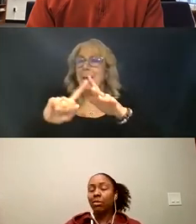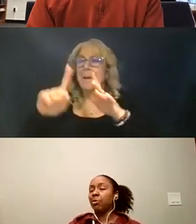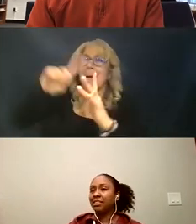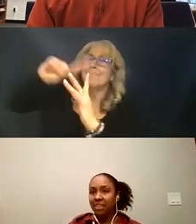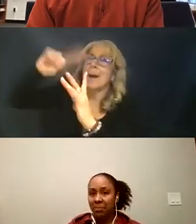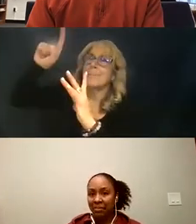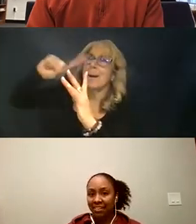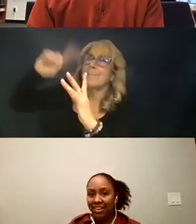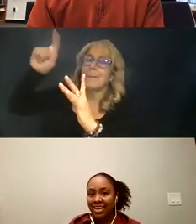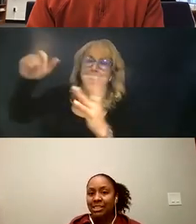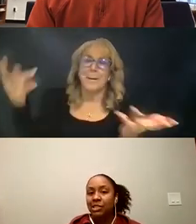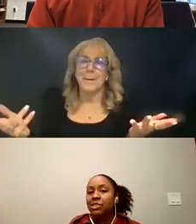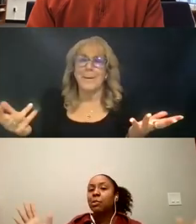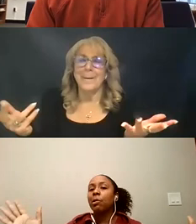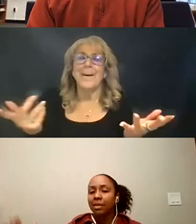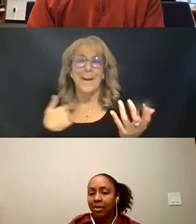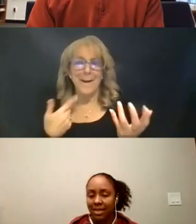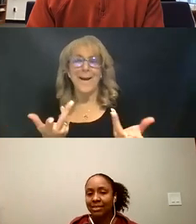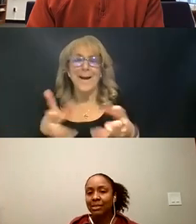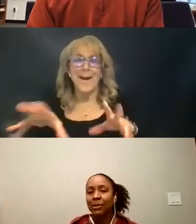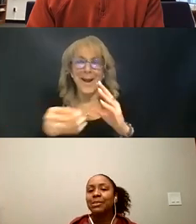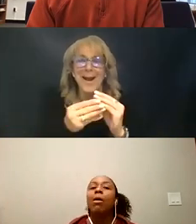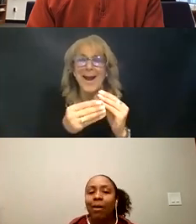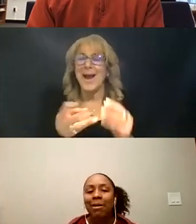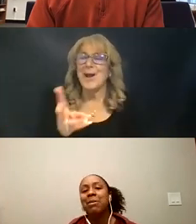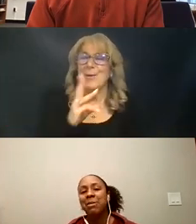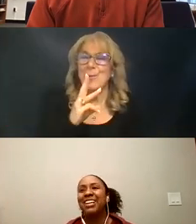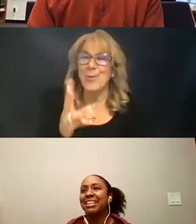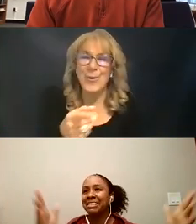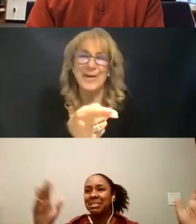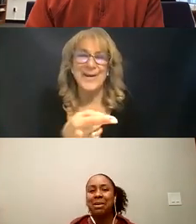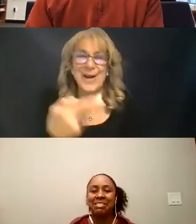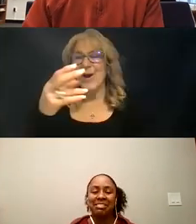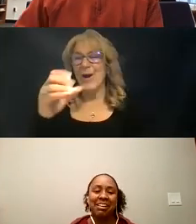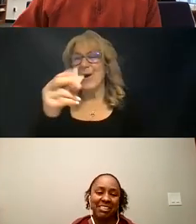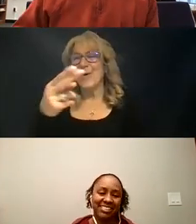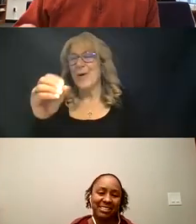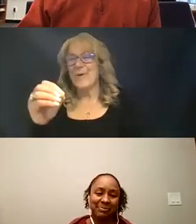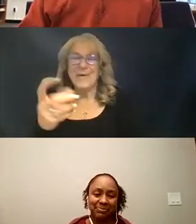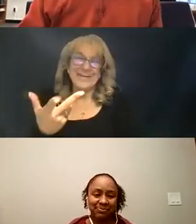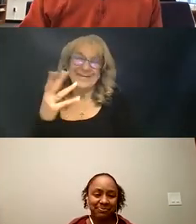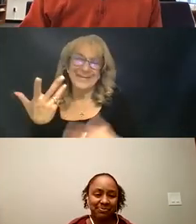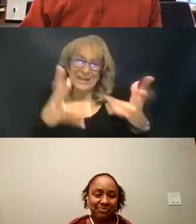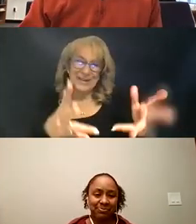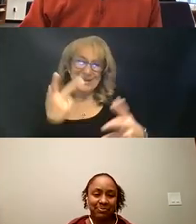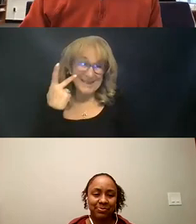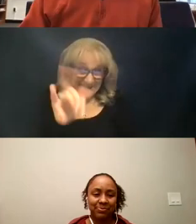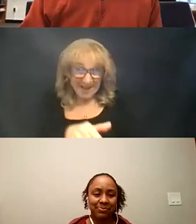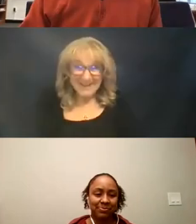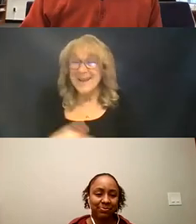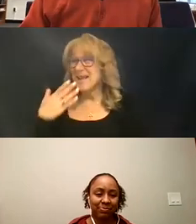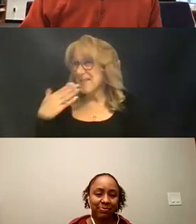balloon with water vapor. And so to quote Santa Claus, ho, ho, ho, and I'll turn it back to you, Howard. Thank you,